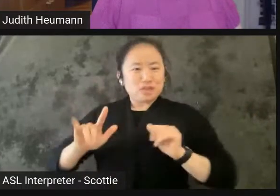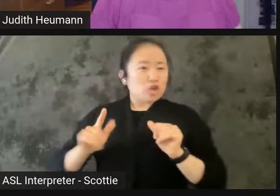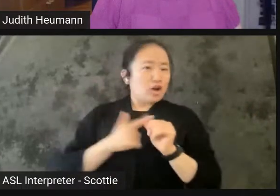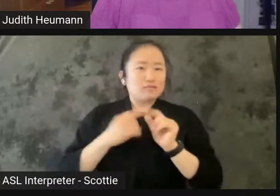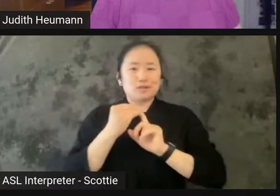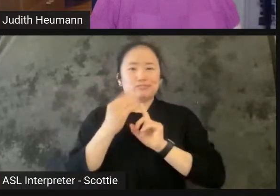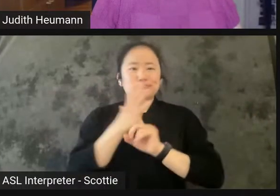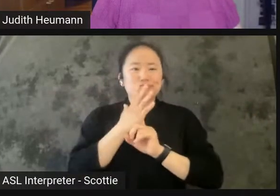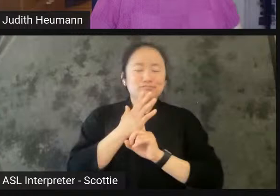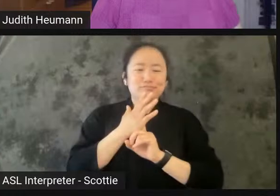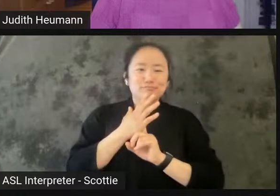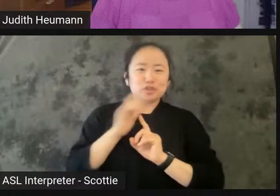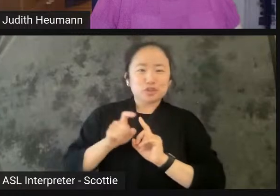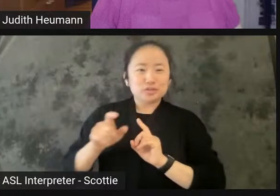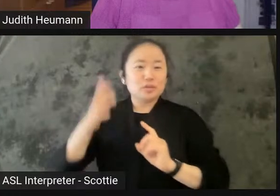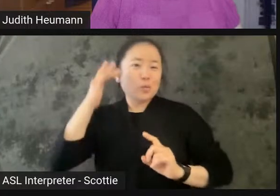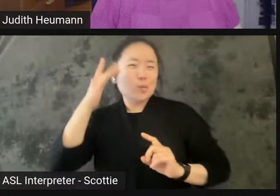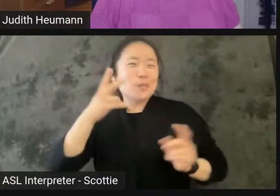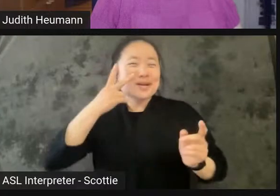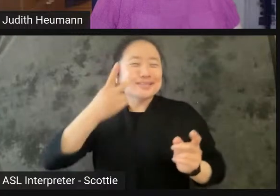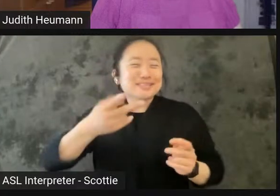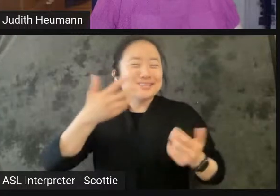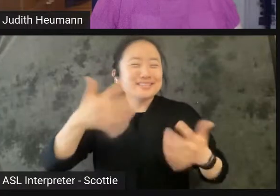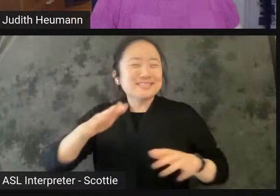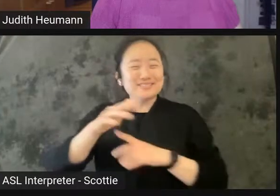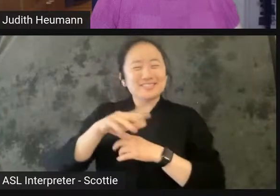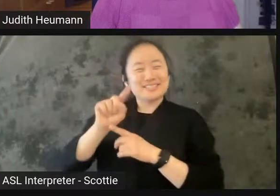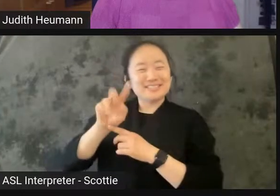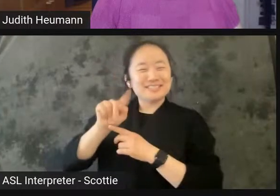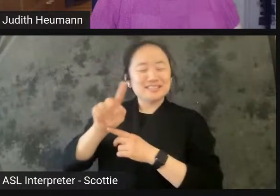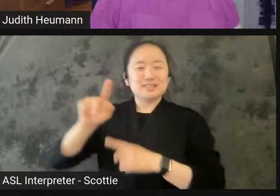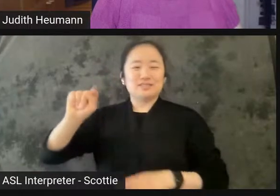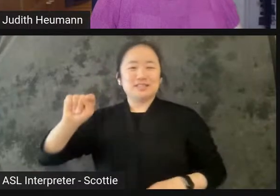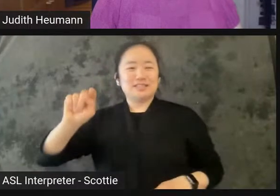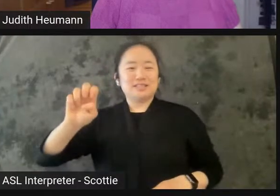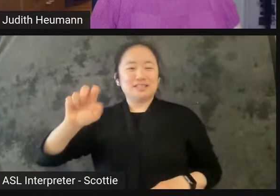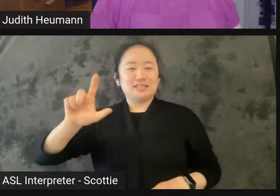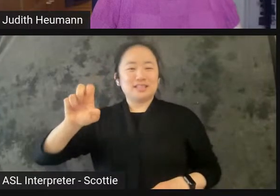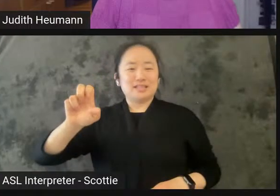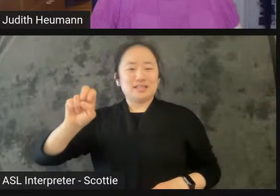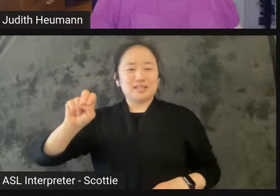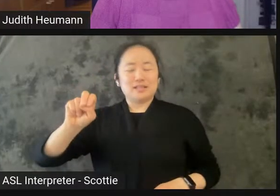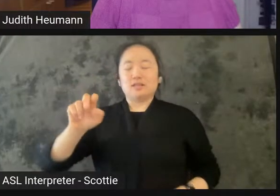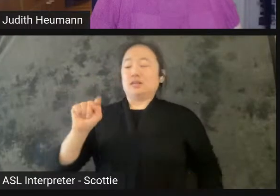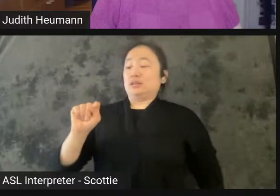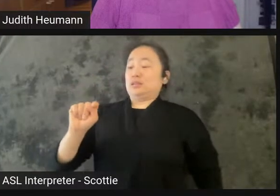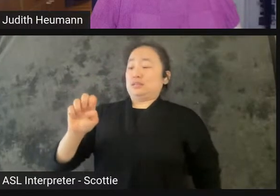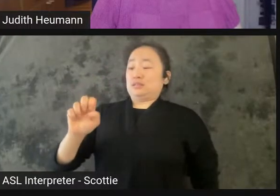stems back to the telethons where people were raising money for people with muscular dystrophy. And,